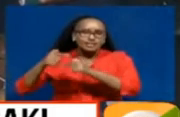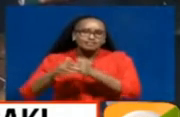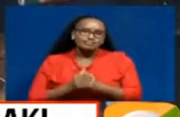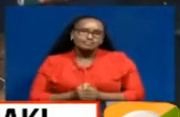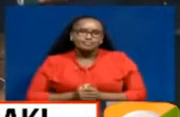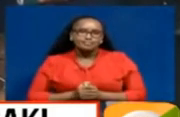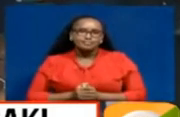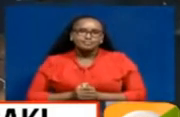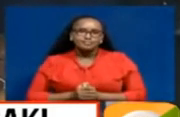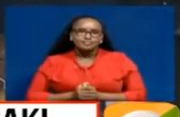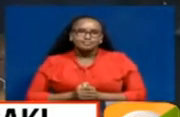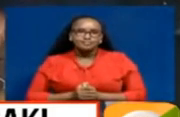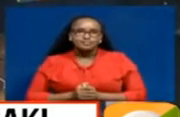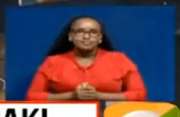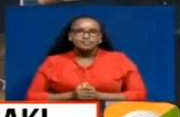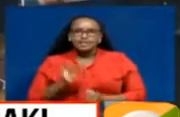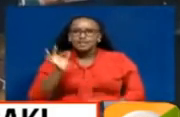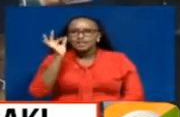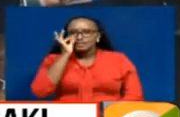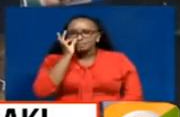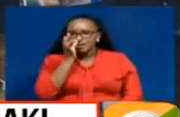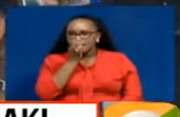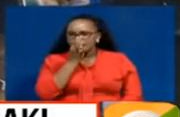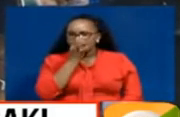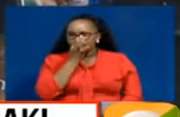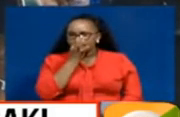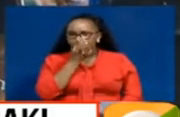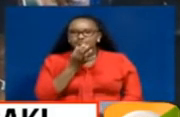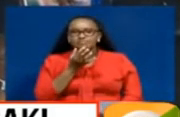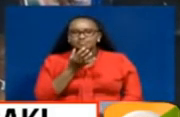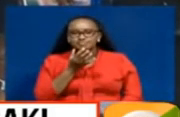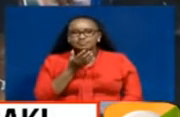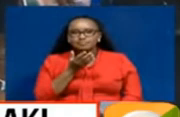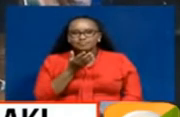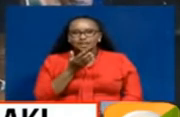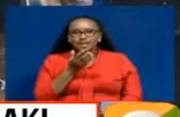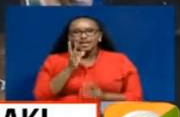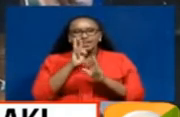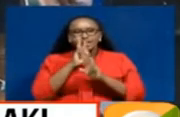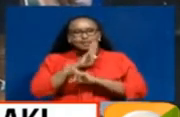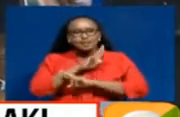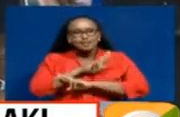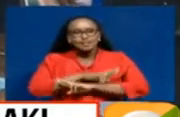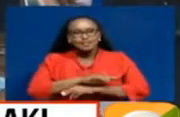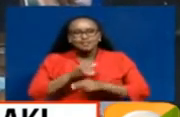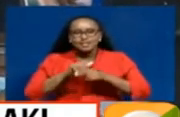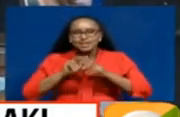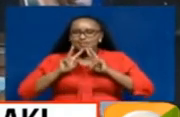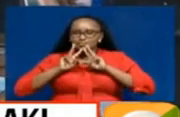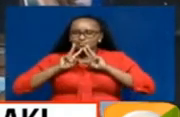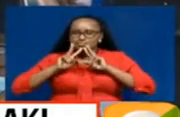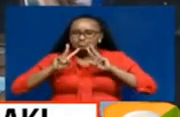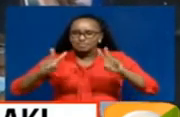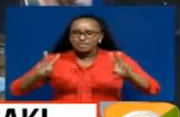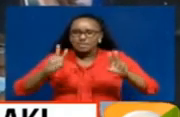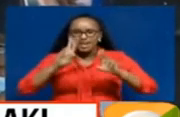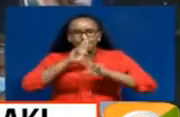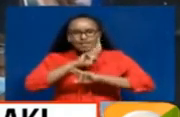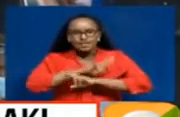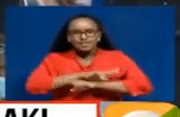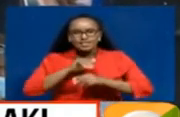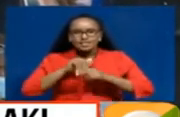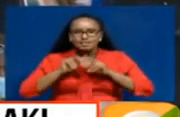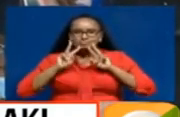unfold. Mwai Kibaki, Emilio Mwai Kibaki, rest in peace, rest in eternal